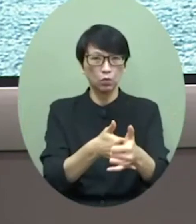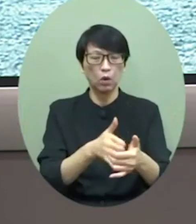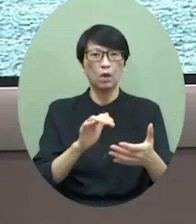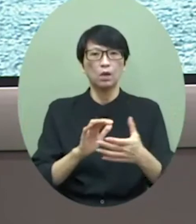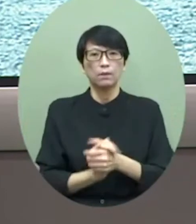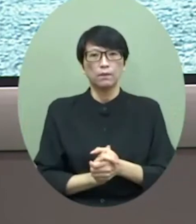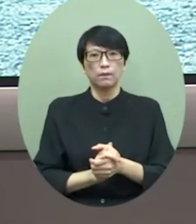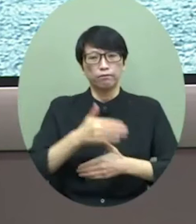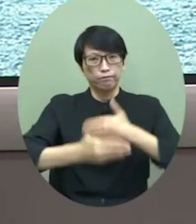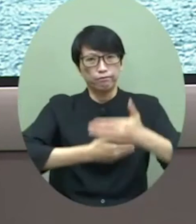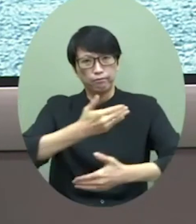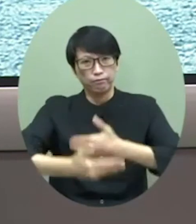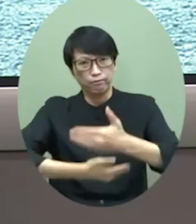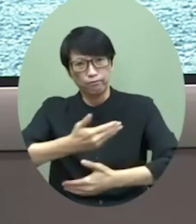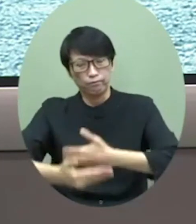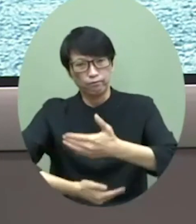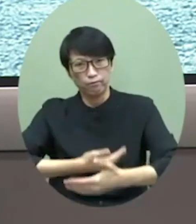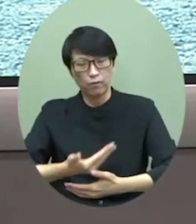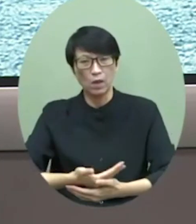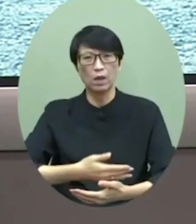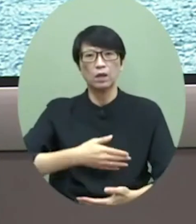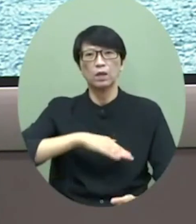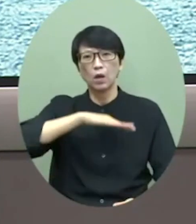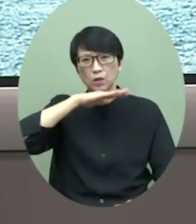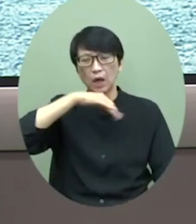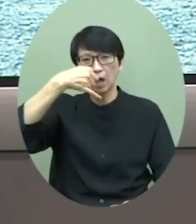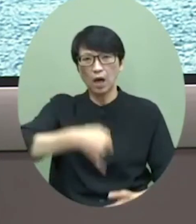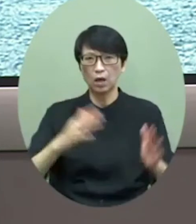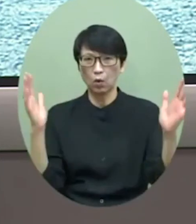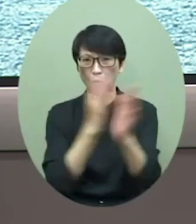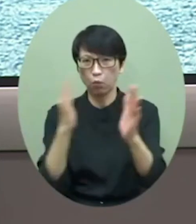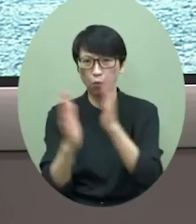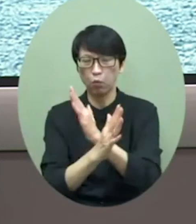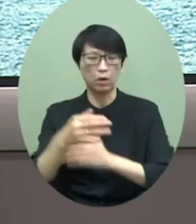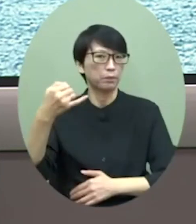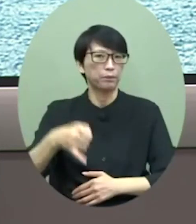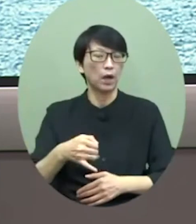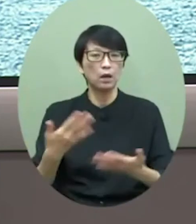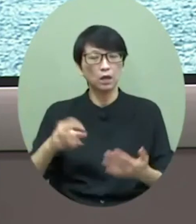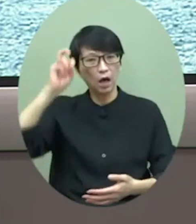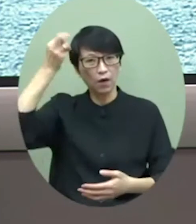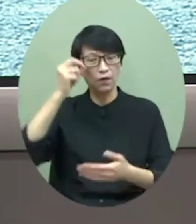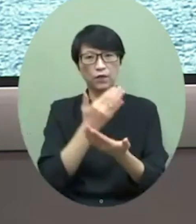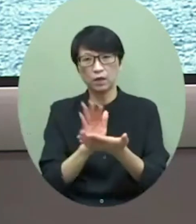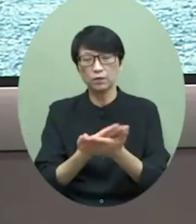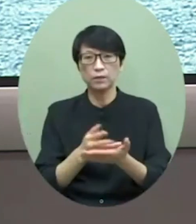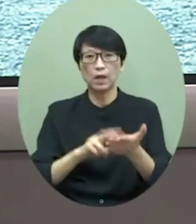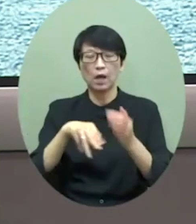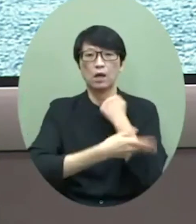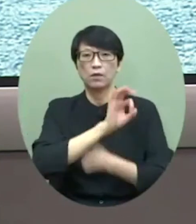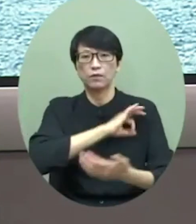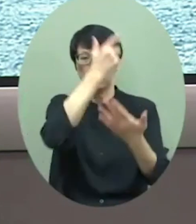year. And also, it won't allow the current Legislative Council to operate as